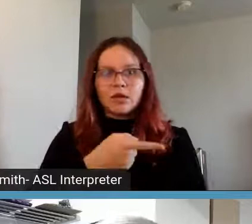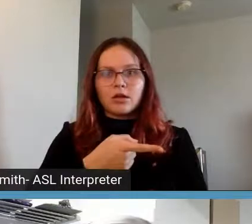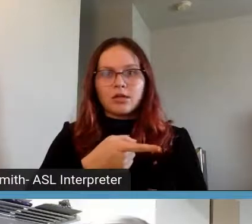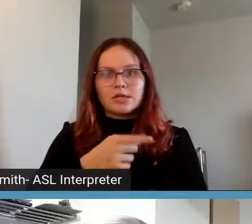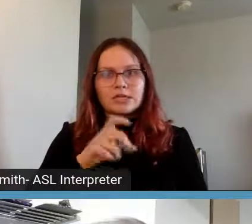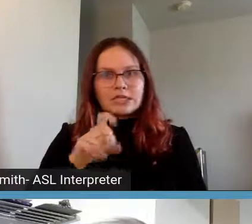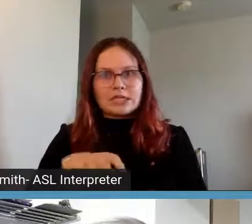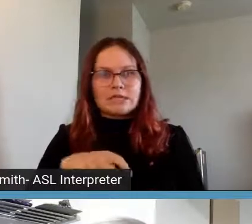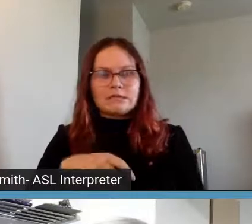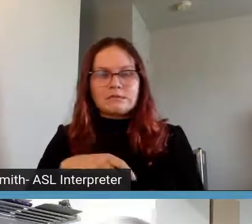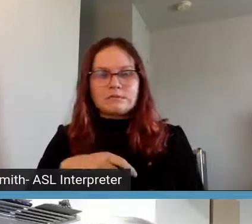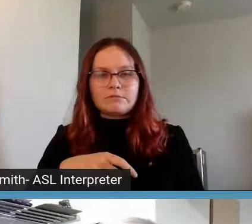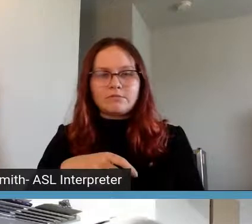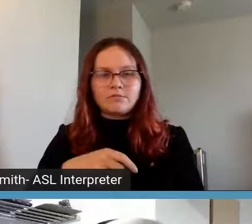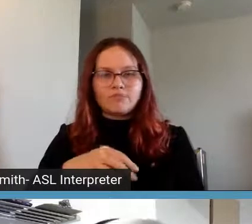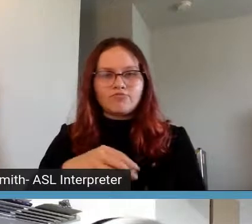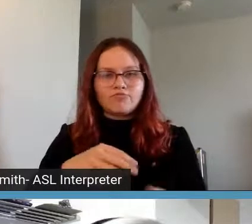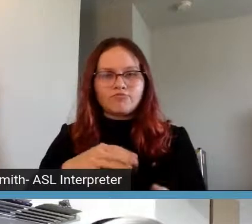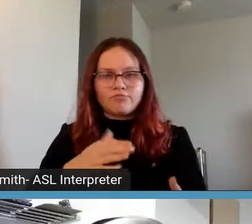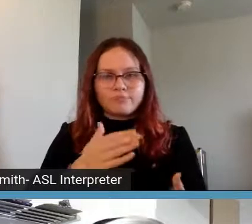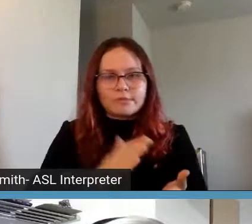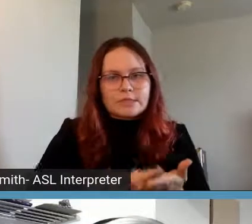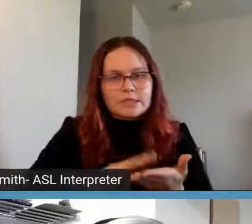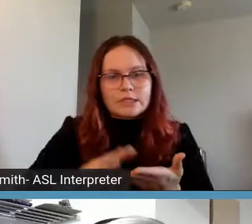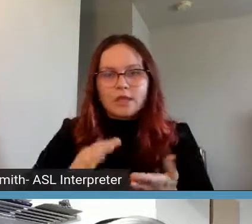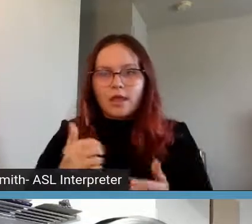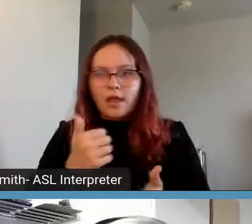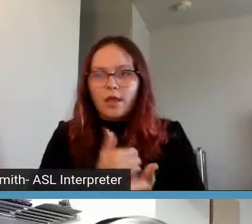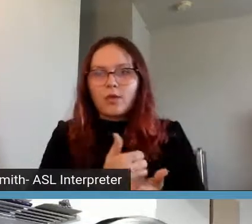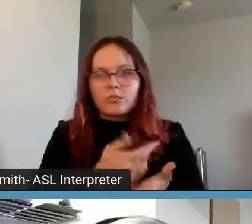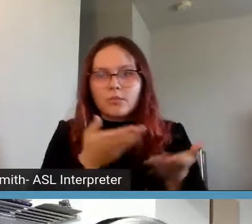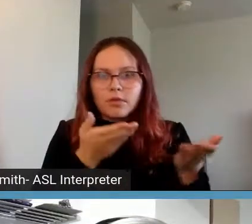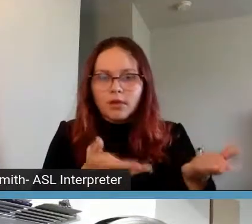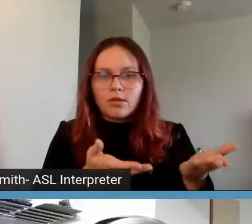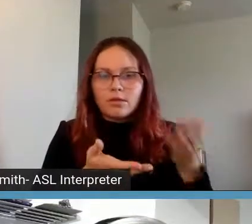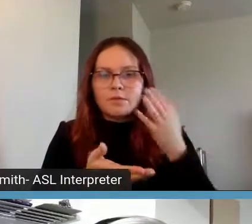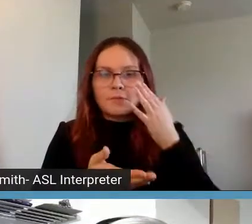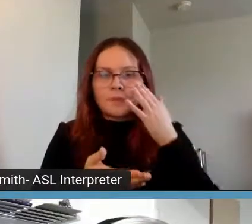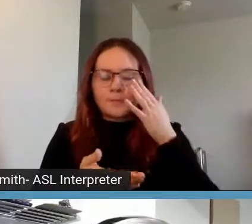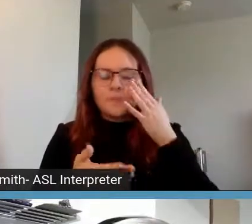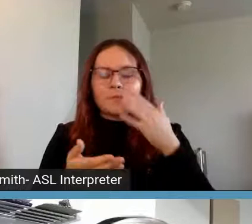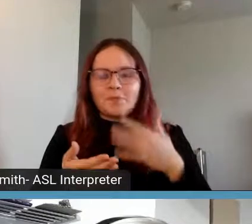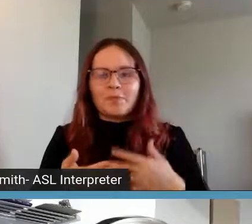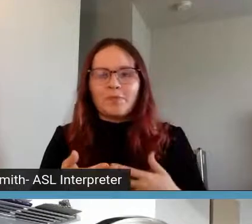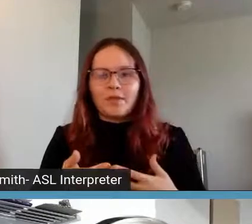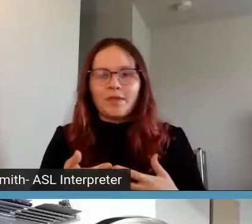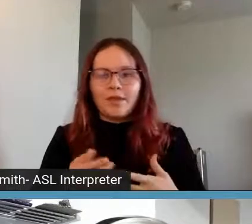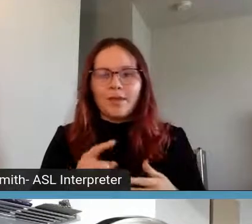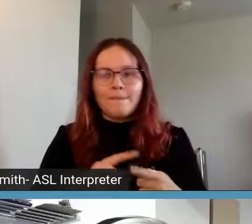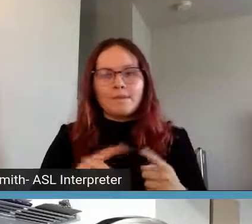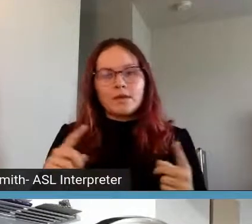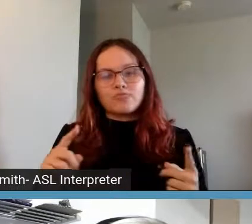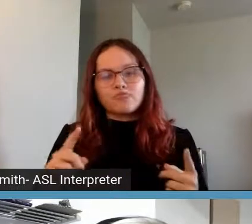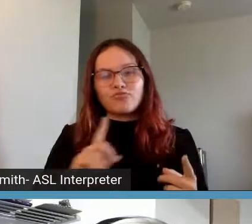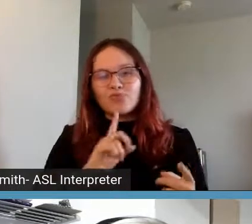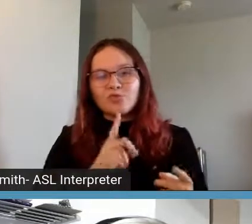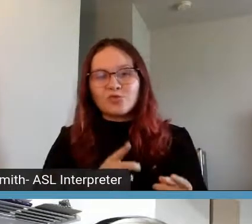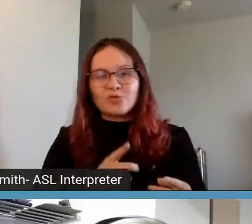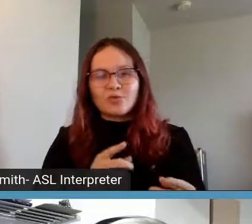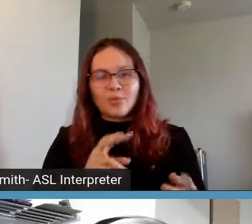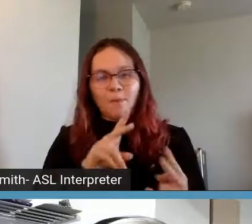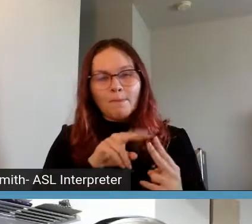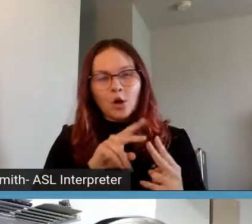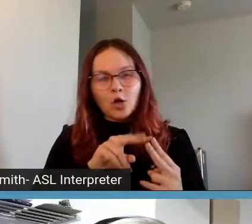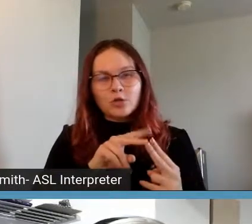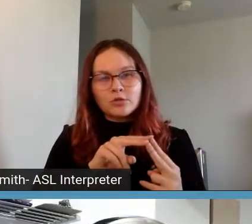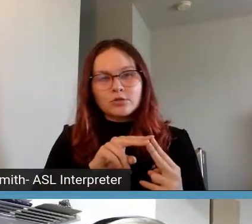no plan. We had no plan that allowed us to be there, and we couldn't be on site. But what is true is that the partners we put